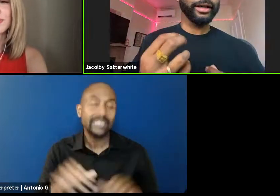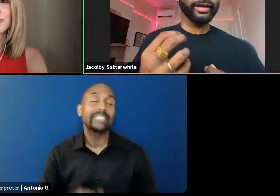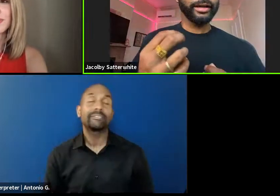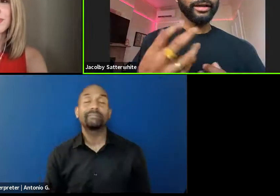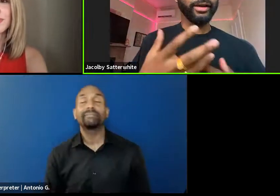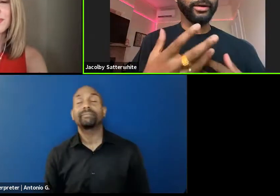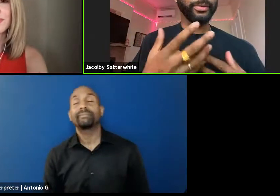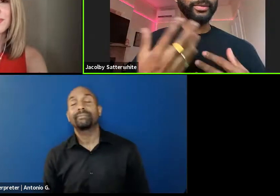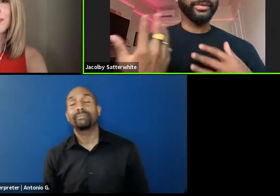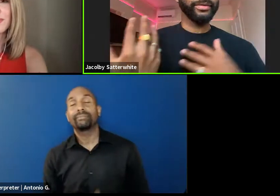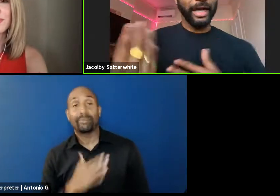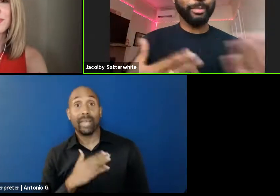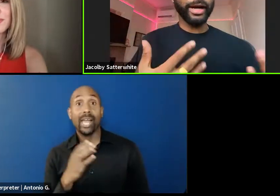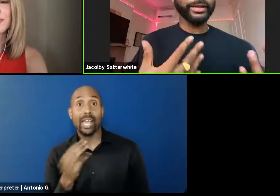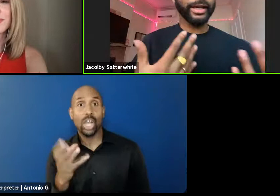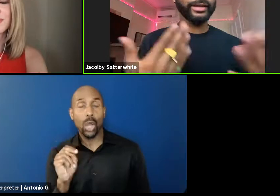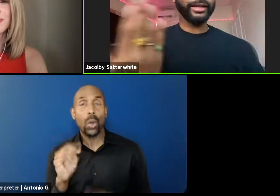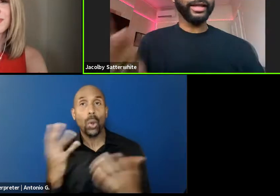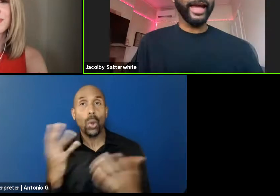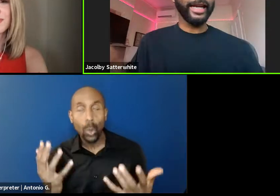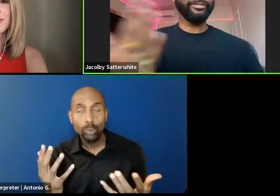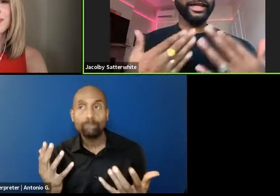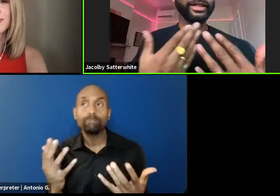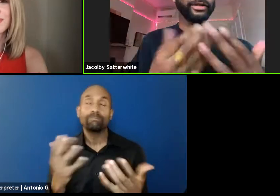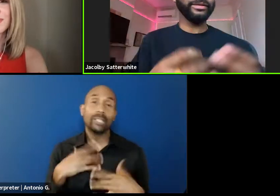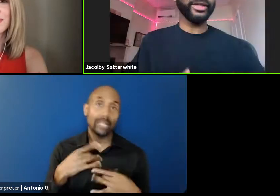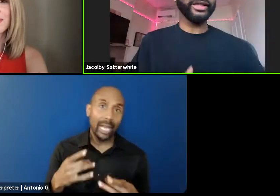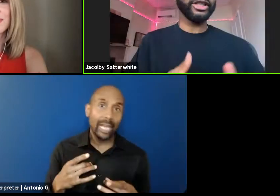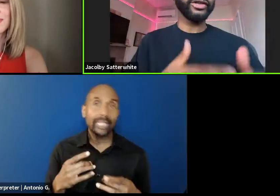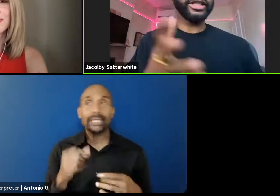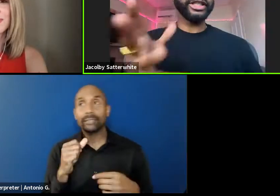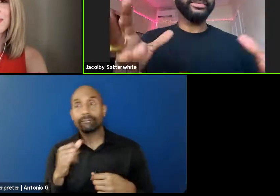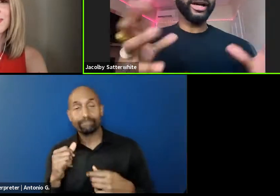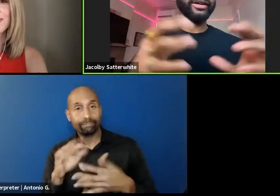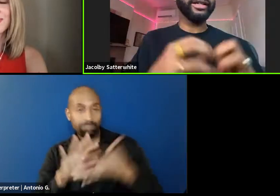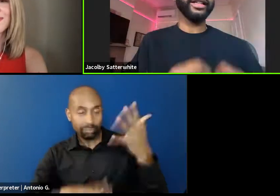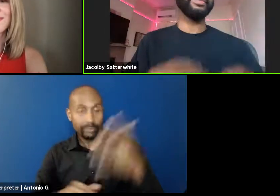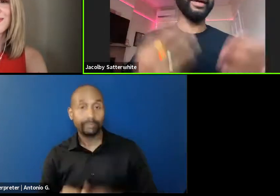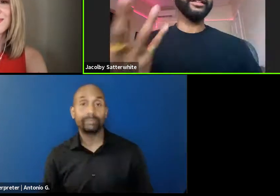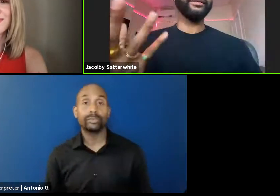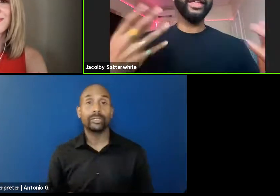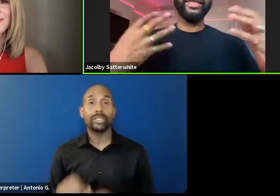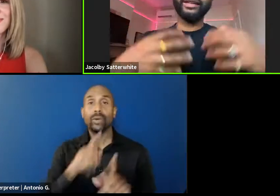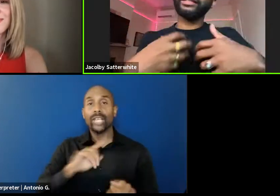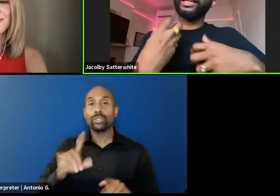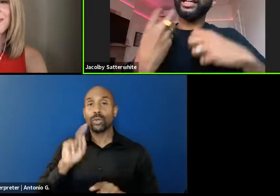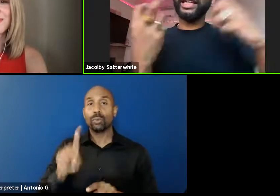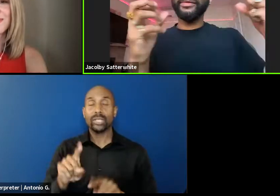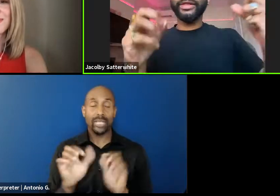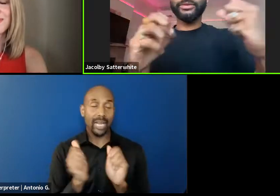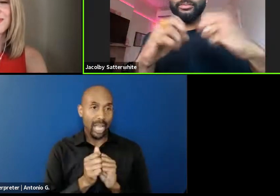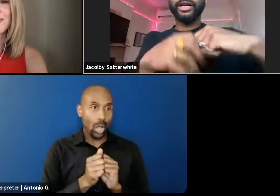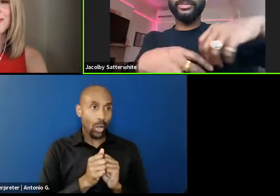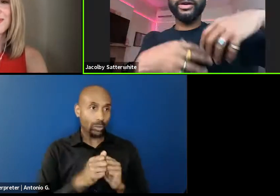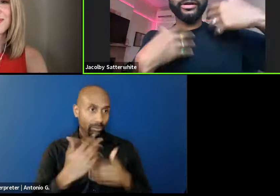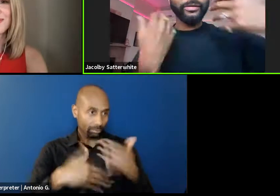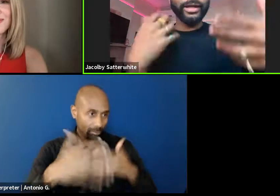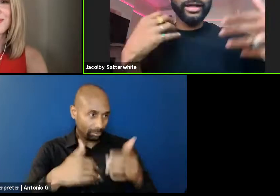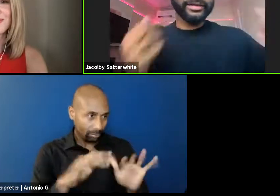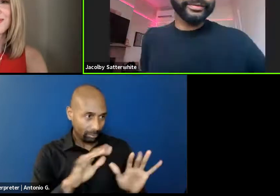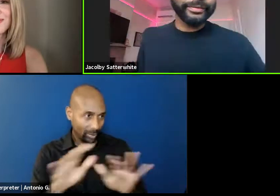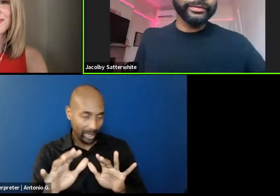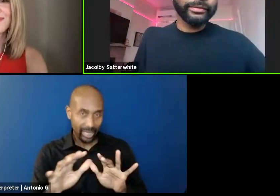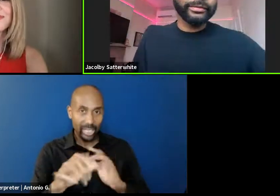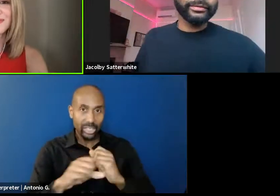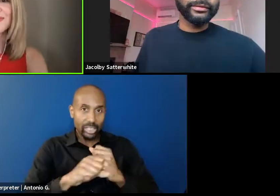like, that process and then adding planes to them and then stretching them out and expanding them and then just like allowing them to become their own